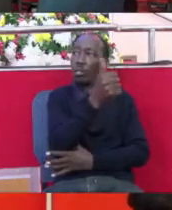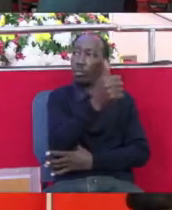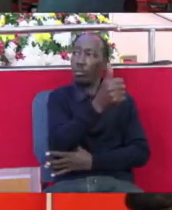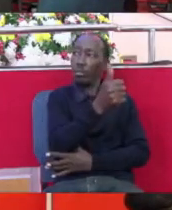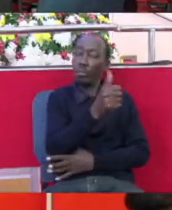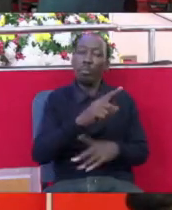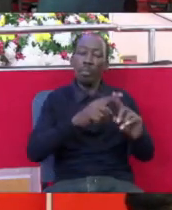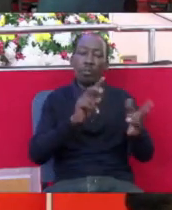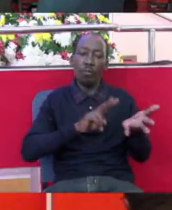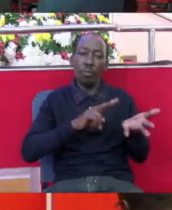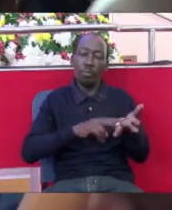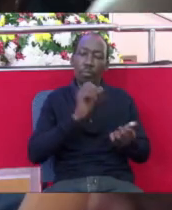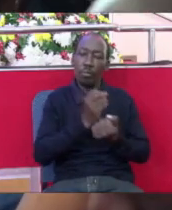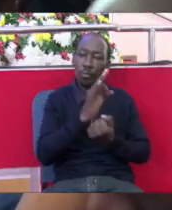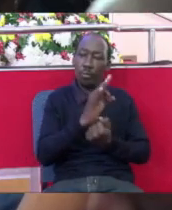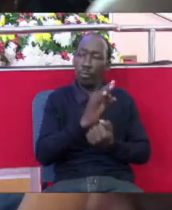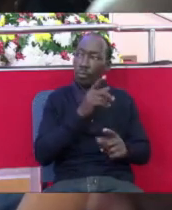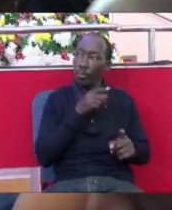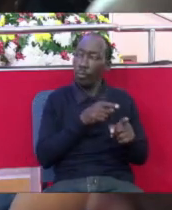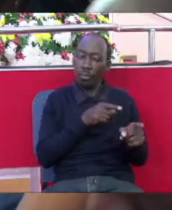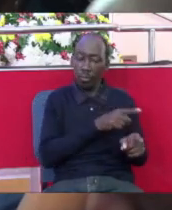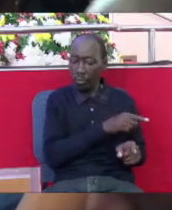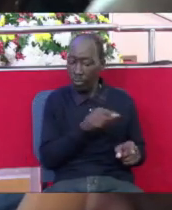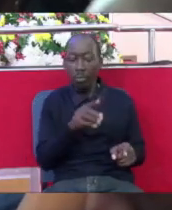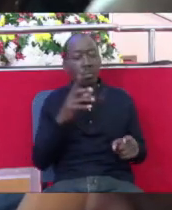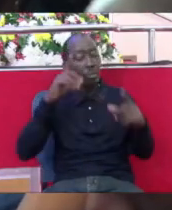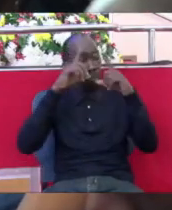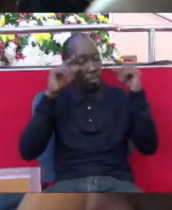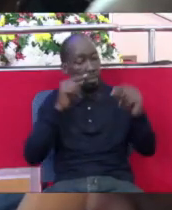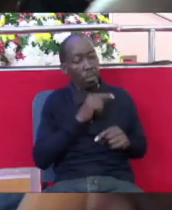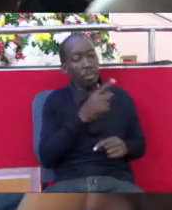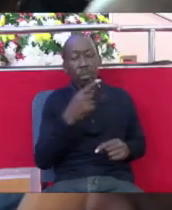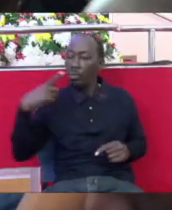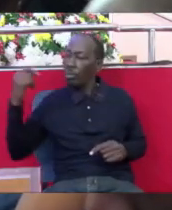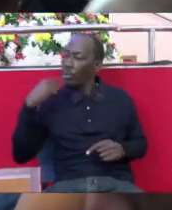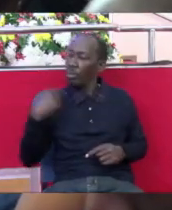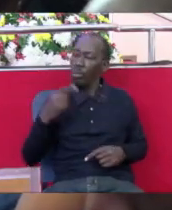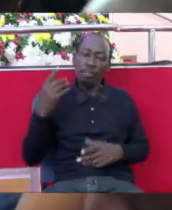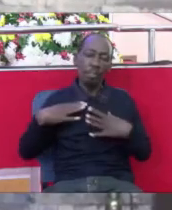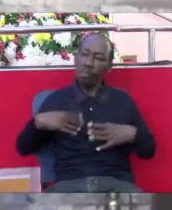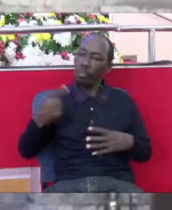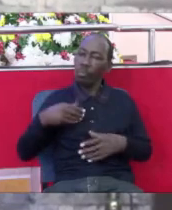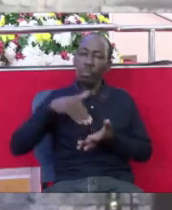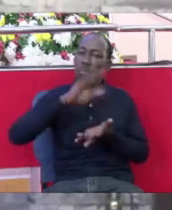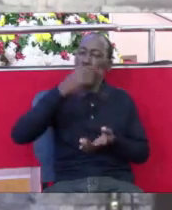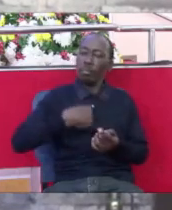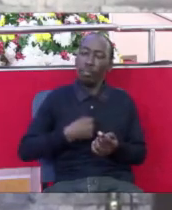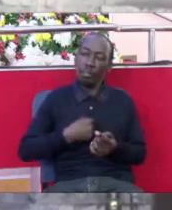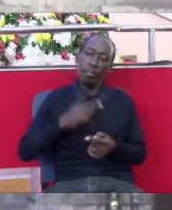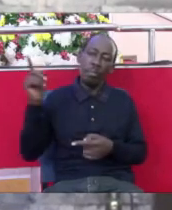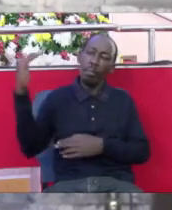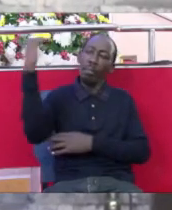But from verse 13, Moses asked him, when I go and tell him that the God of your fathers have sent me, and they